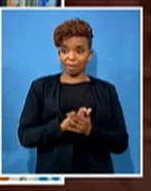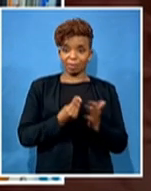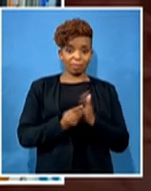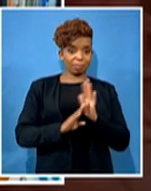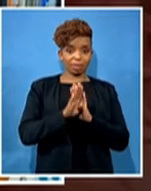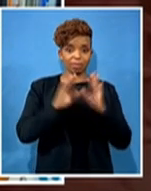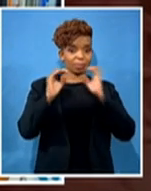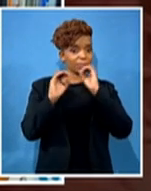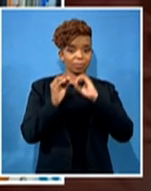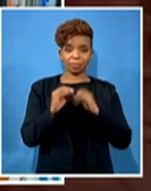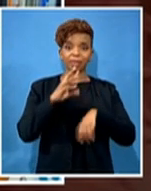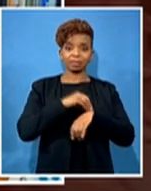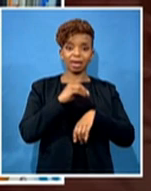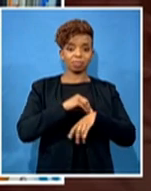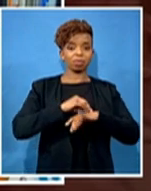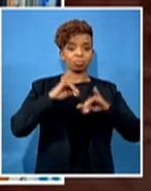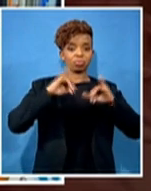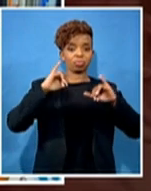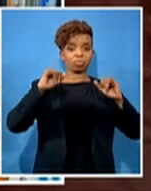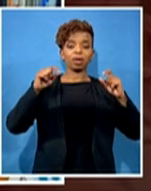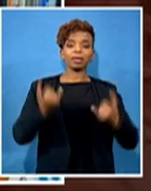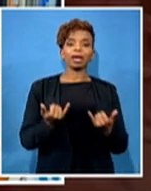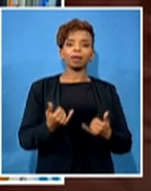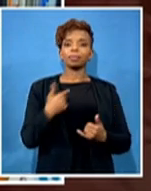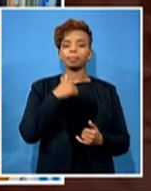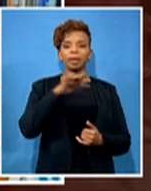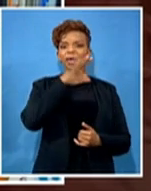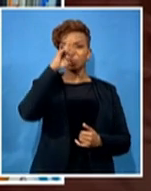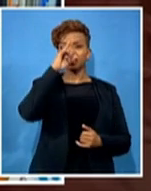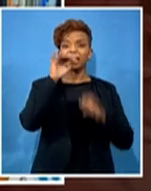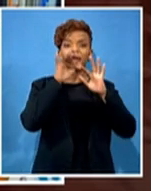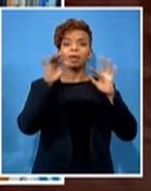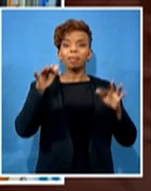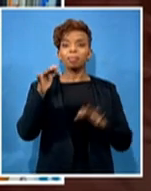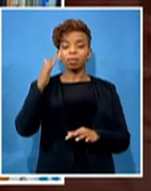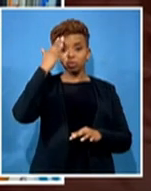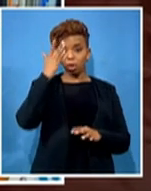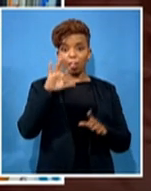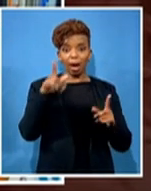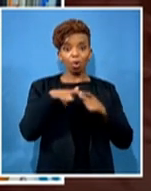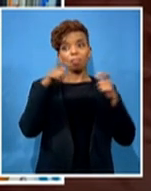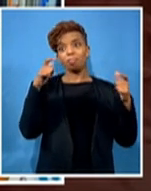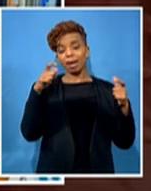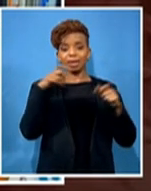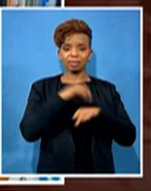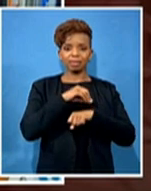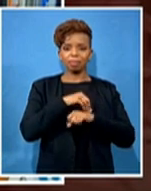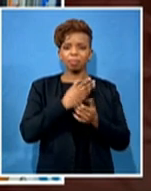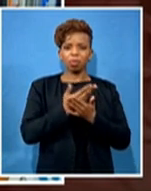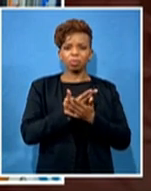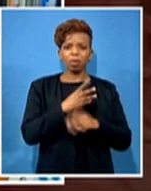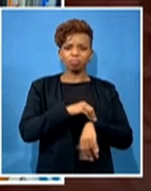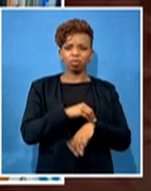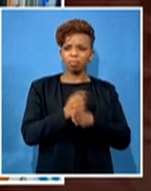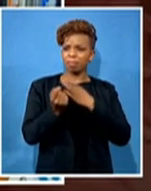think people realize how big that trouble is. There may be problems in paying salaries, even for